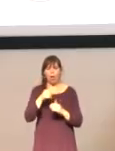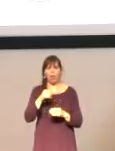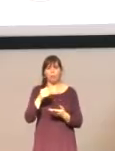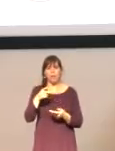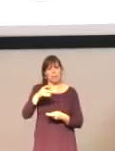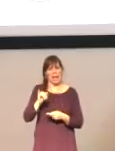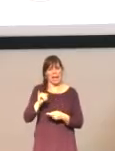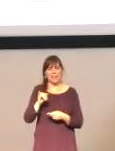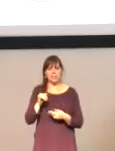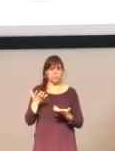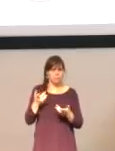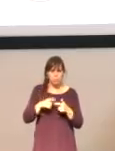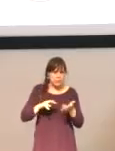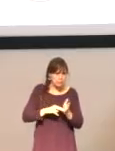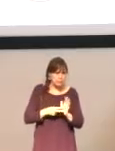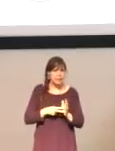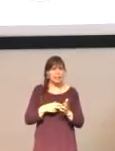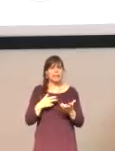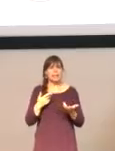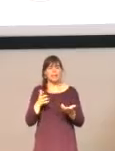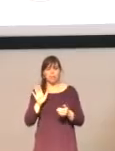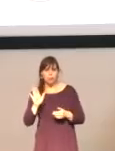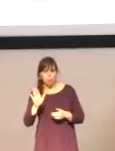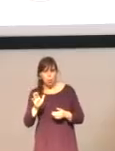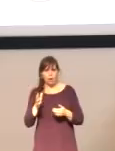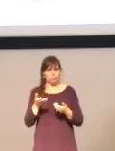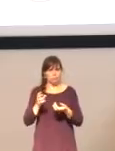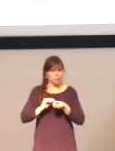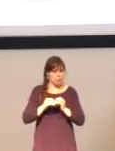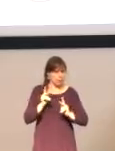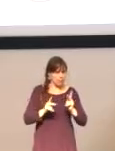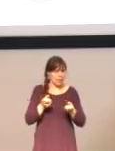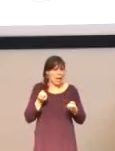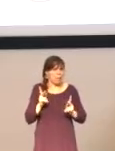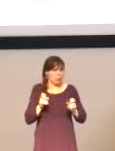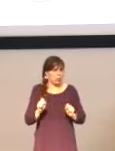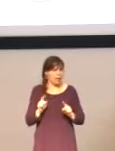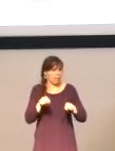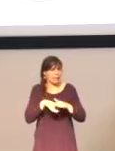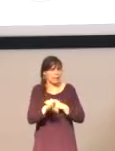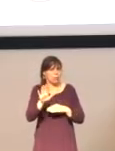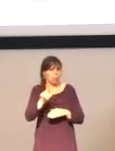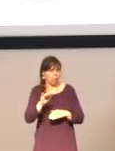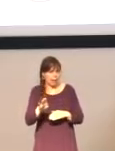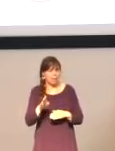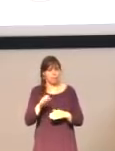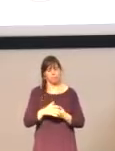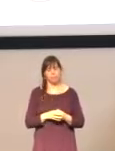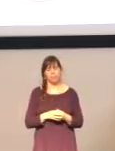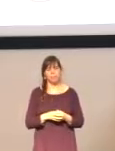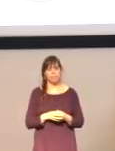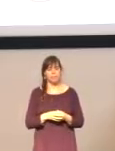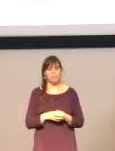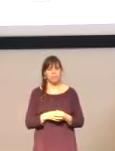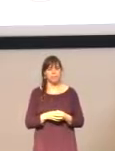with regard to what does that mean with regards to basically increase the number of investigators you will be allowed to have into your